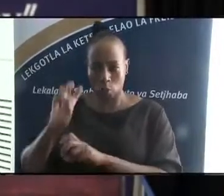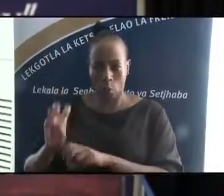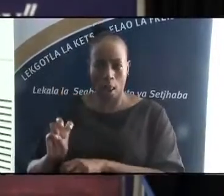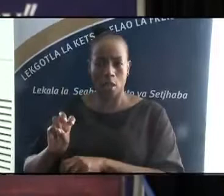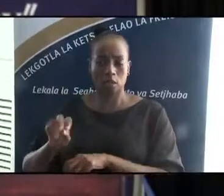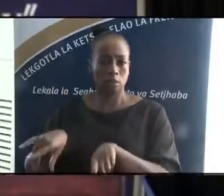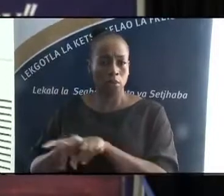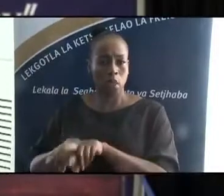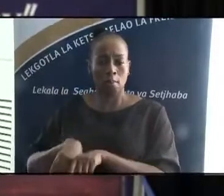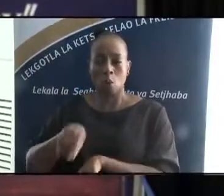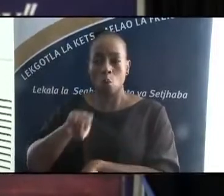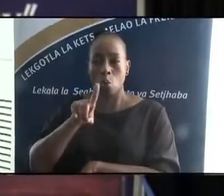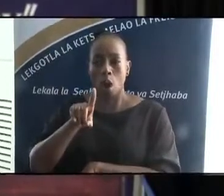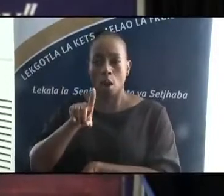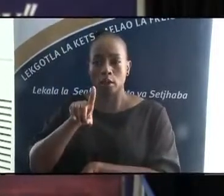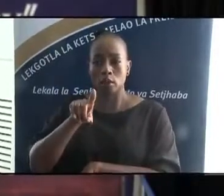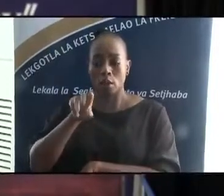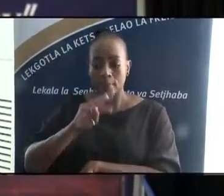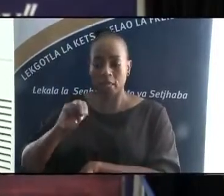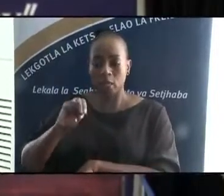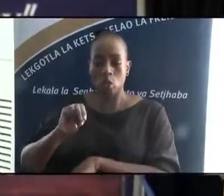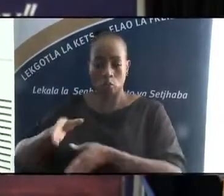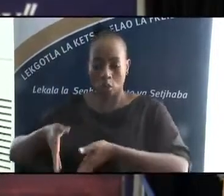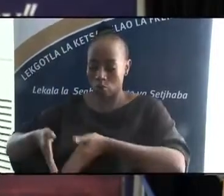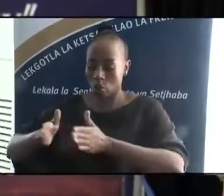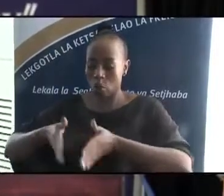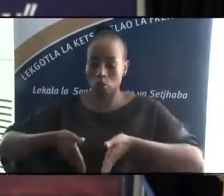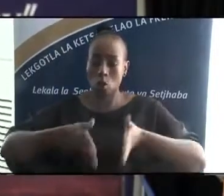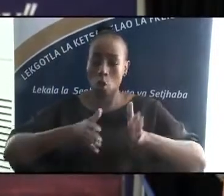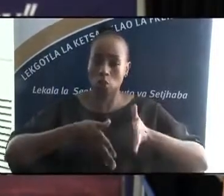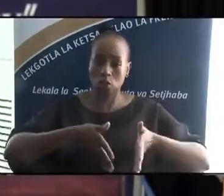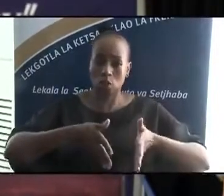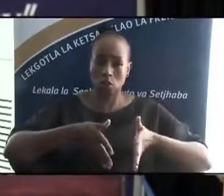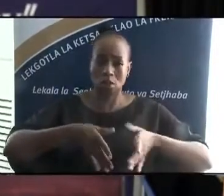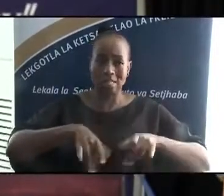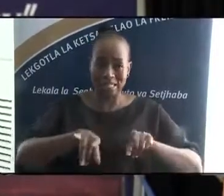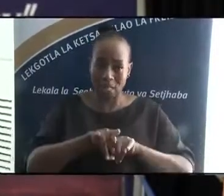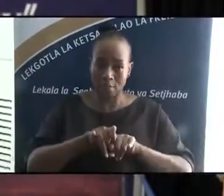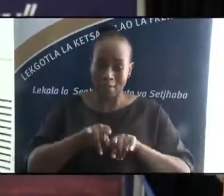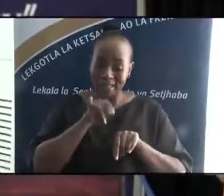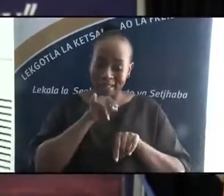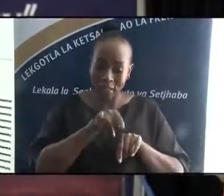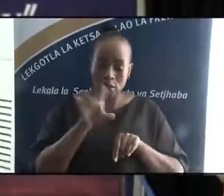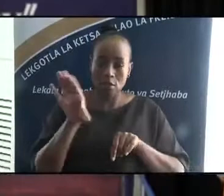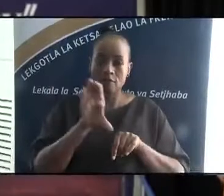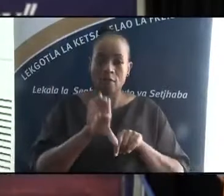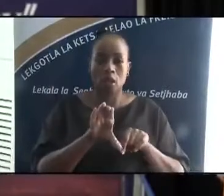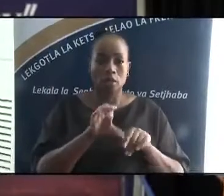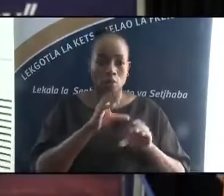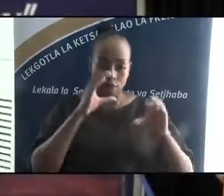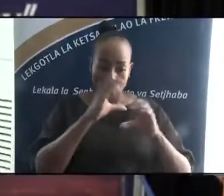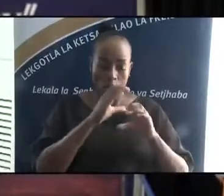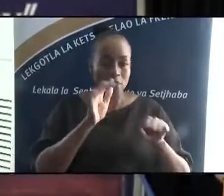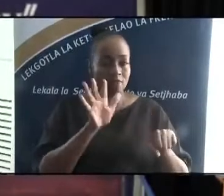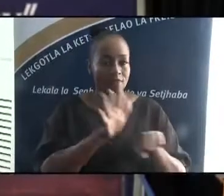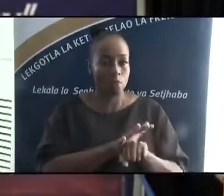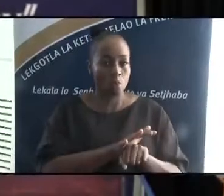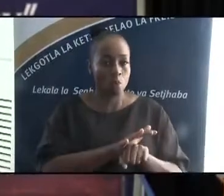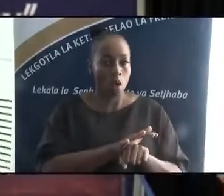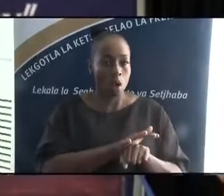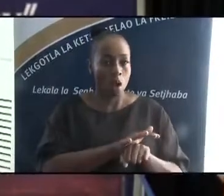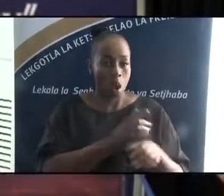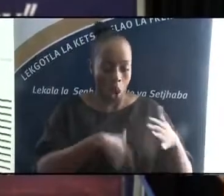171 million on roads and water storm projects. These are funding directly towards local